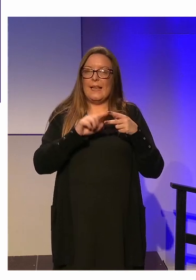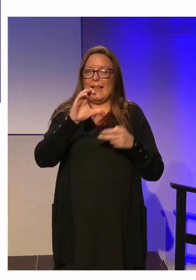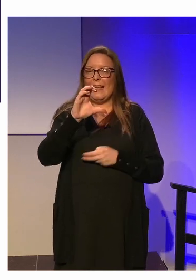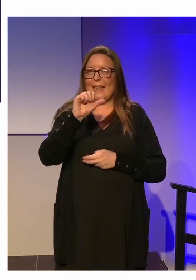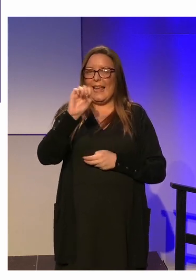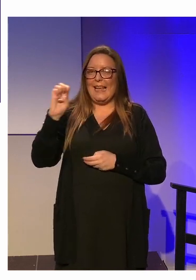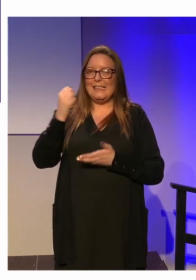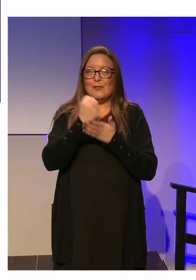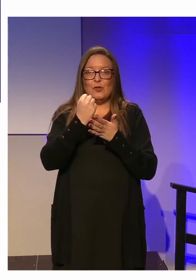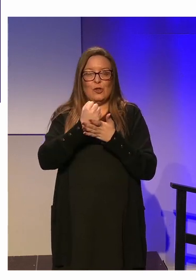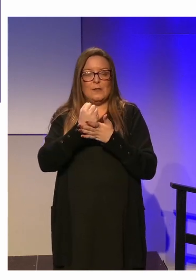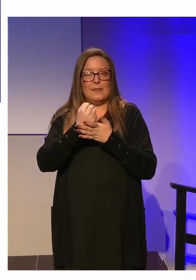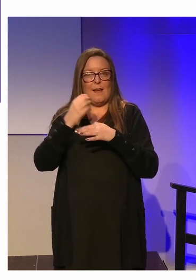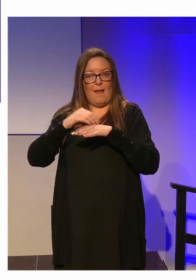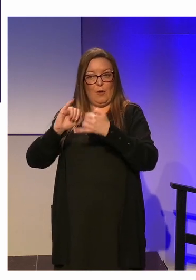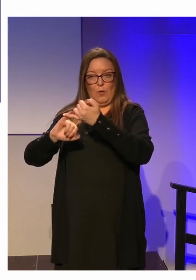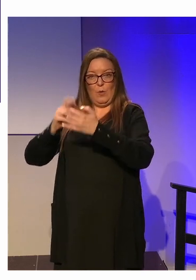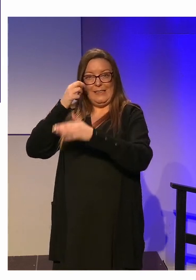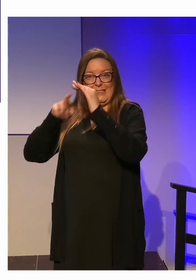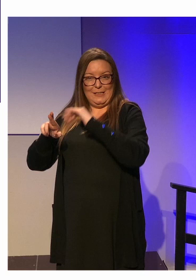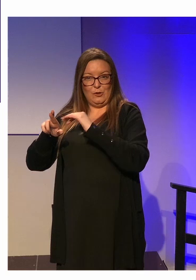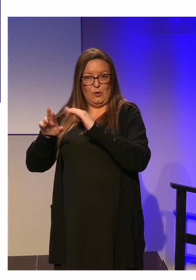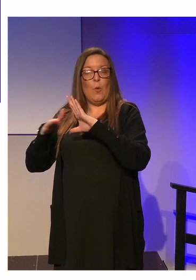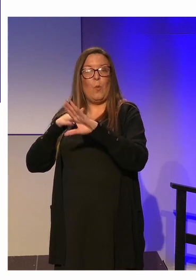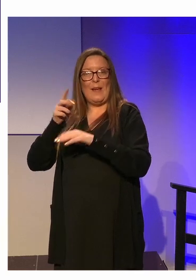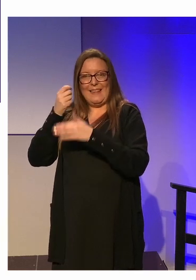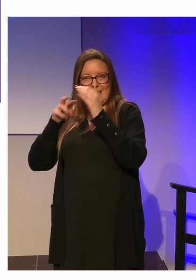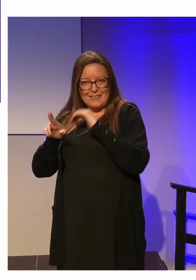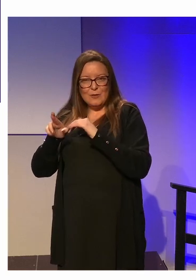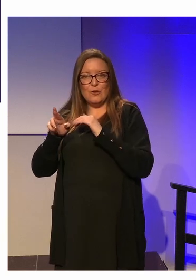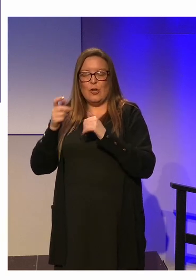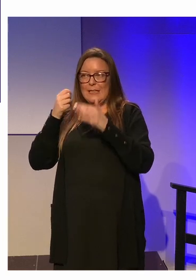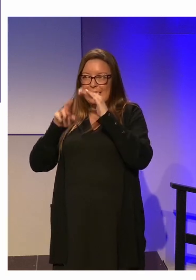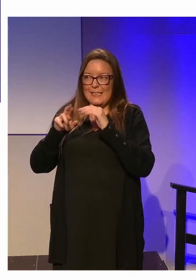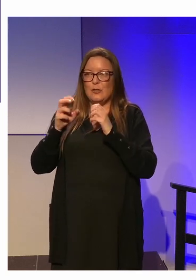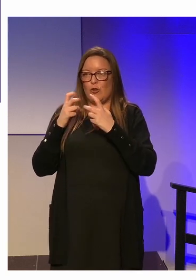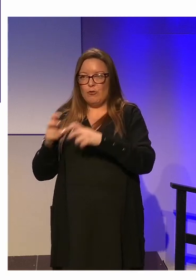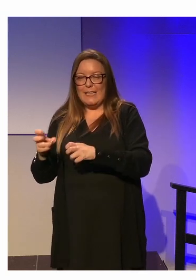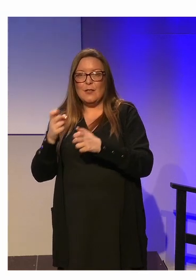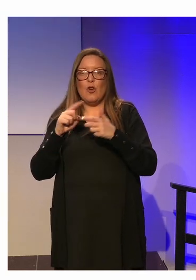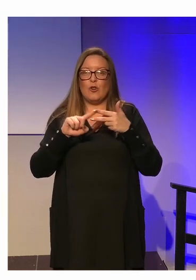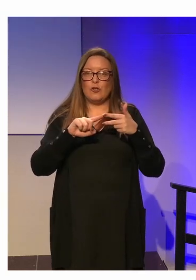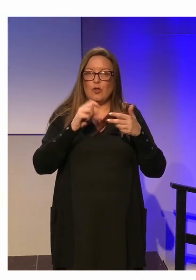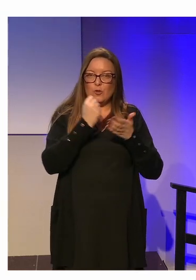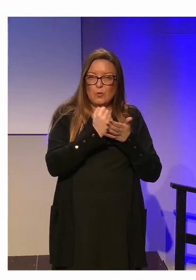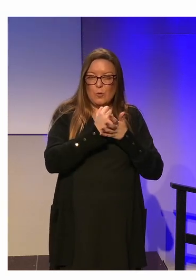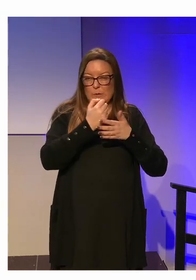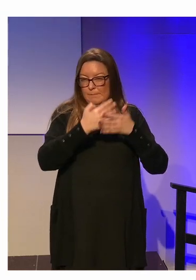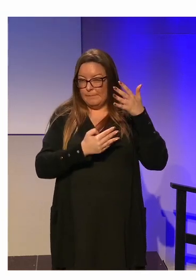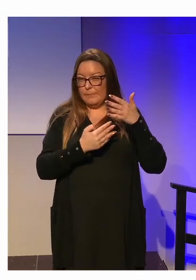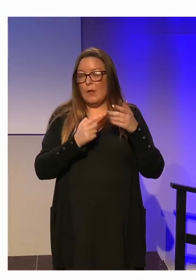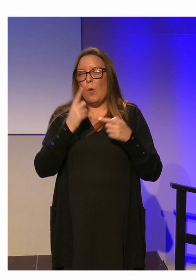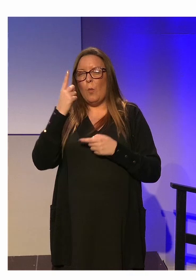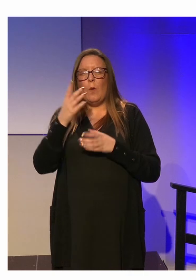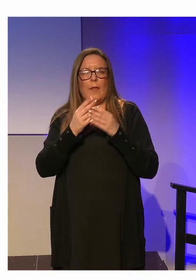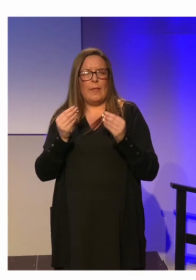We've done a ton of research at CAST with teachers, as teacher researchers, with students. And one of the things we really looked deeply